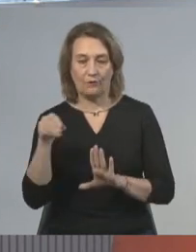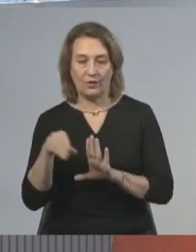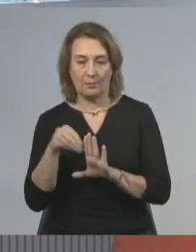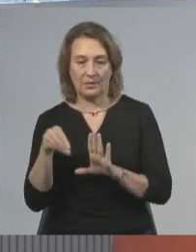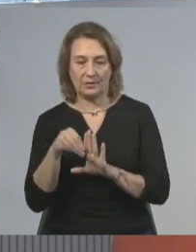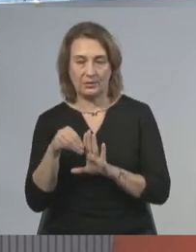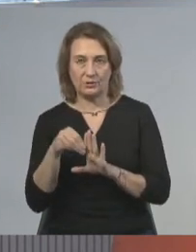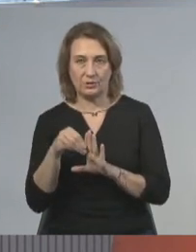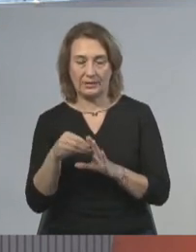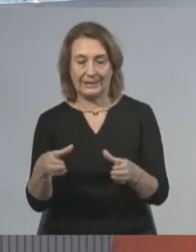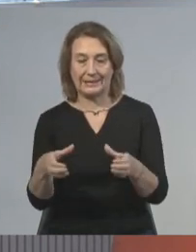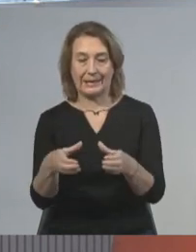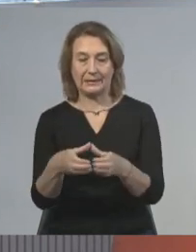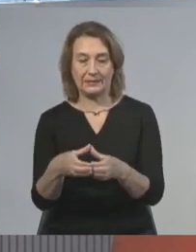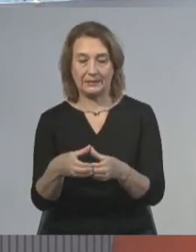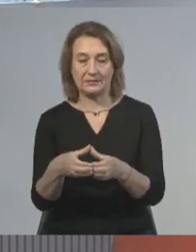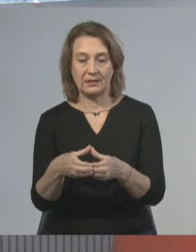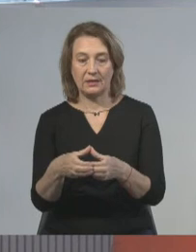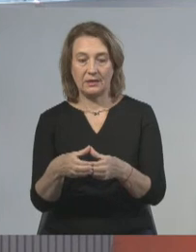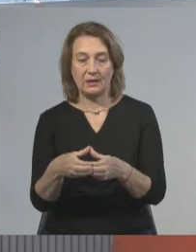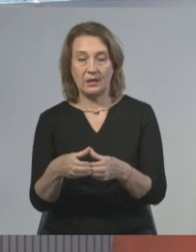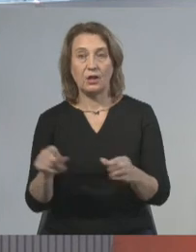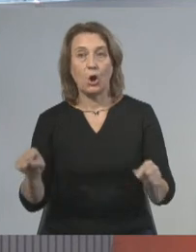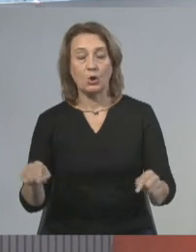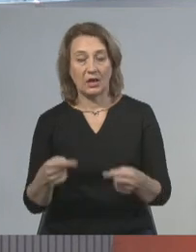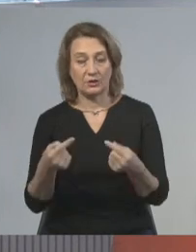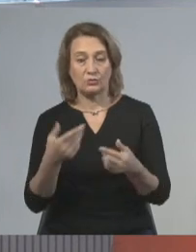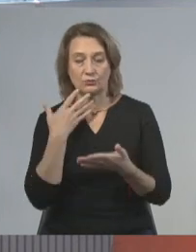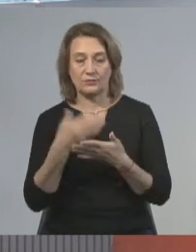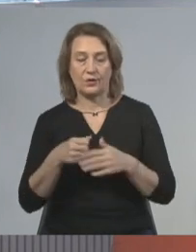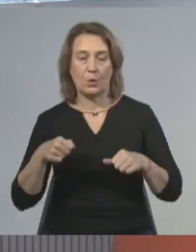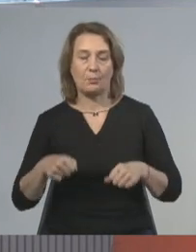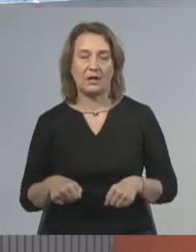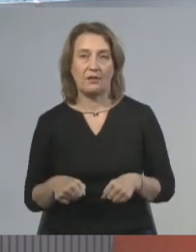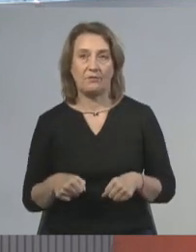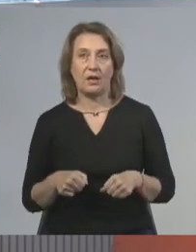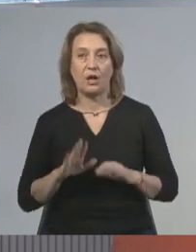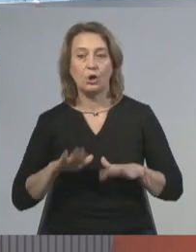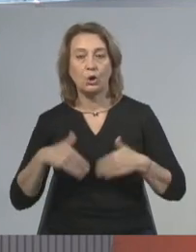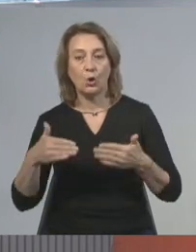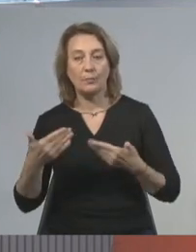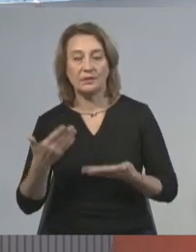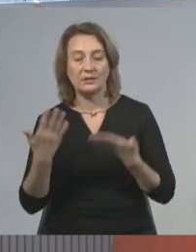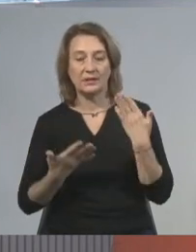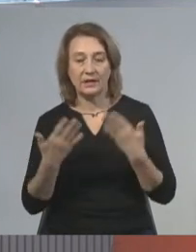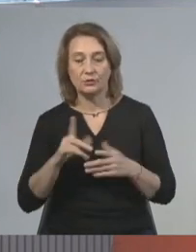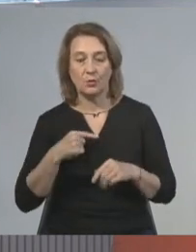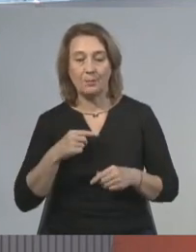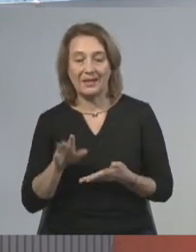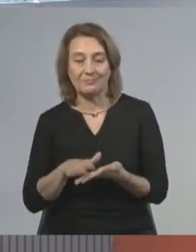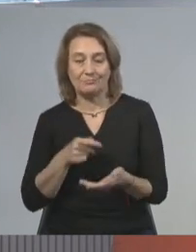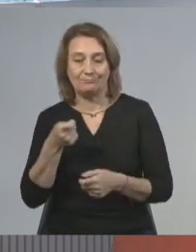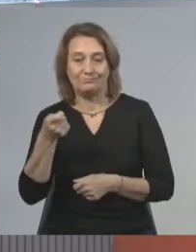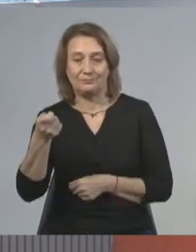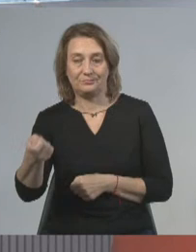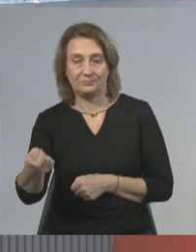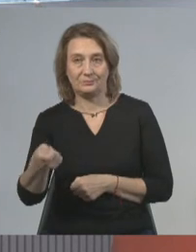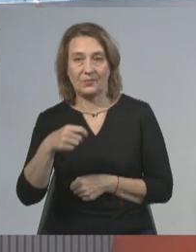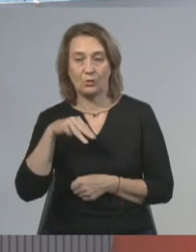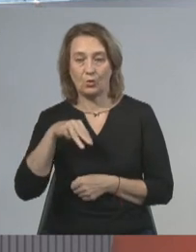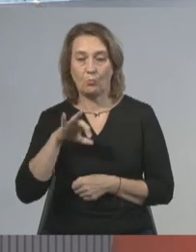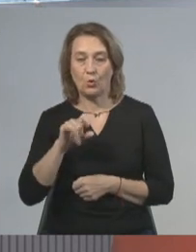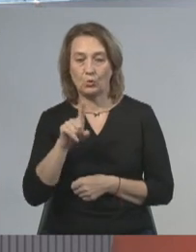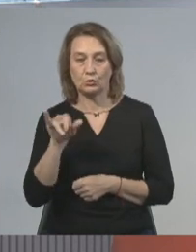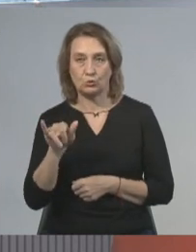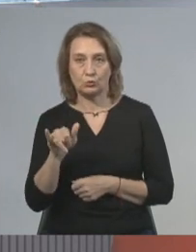be he will be given the right to realize his right and uh but we